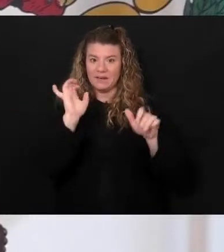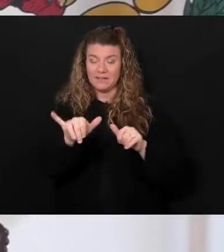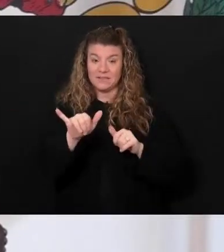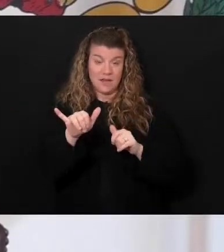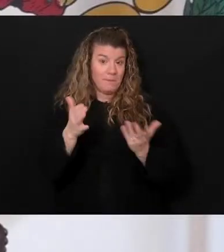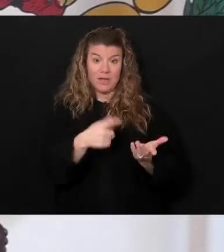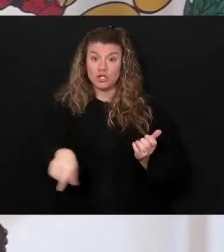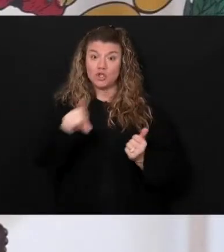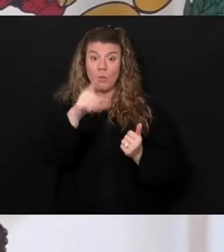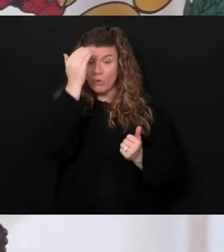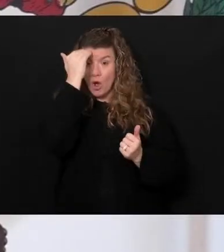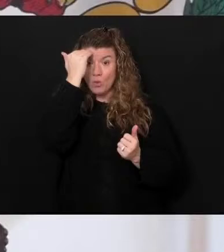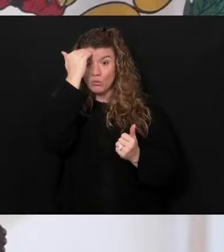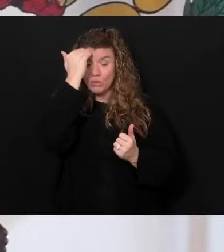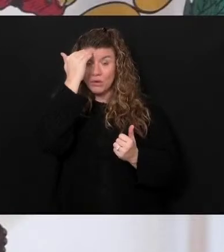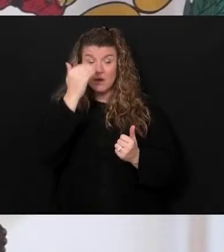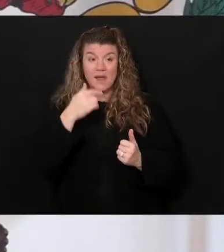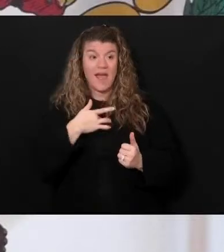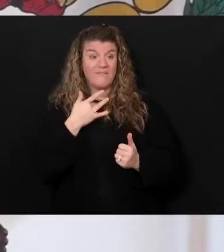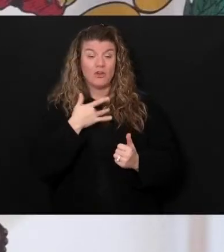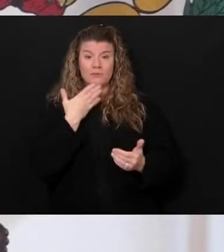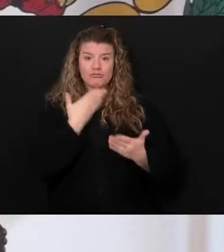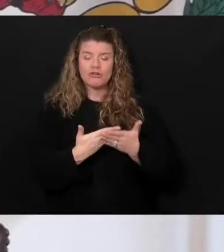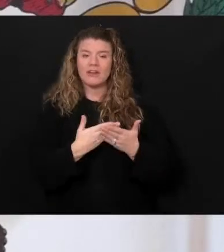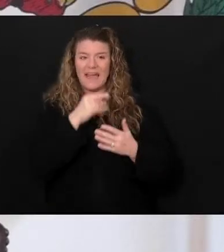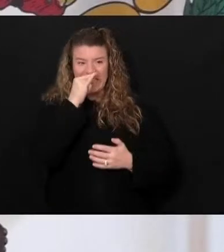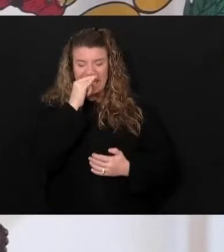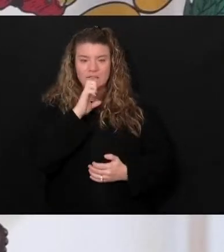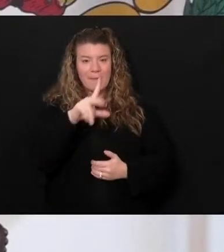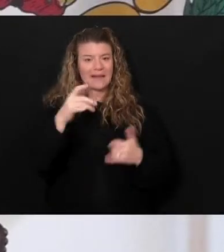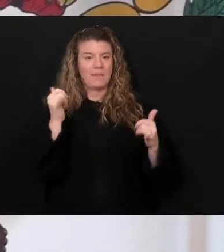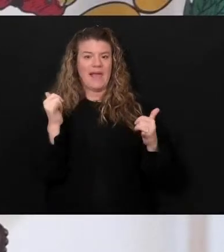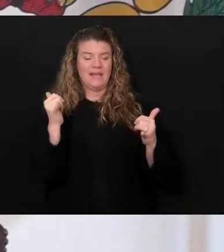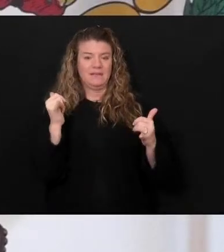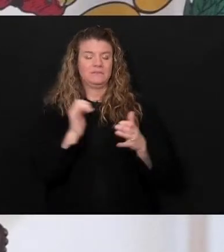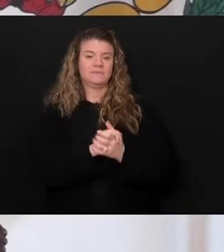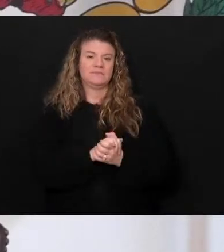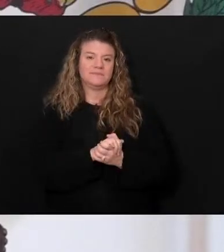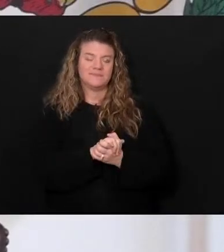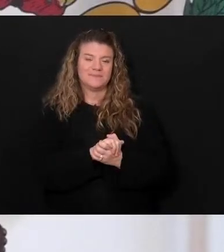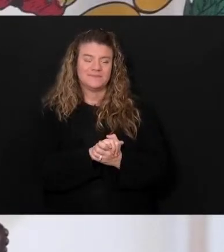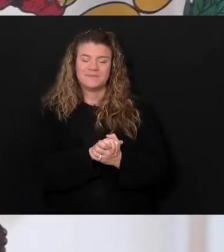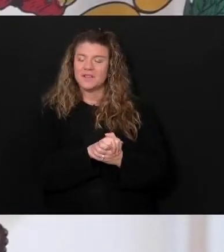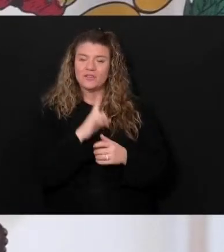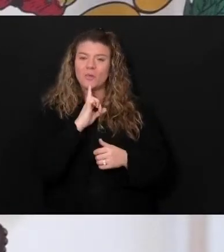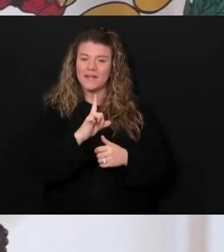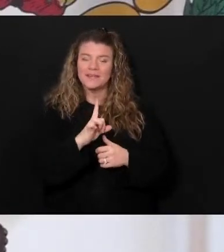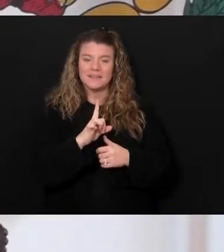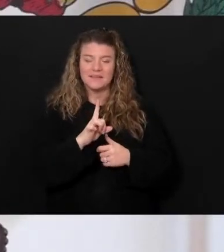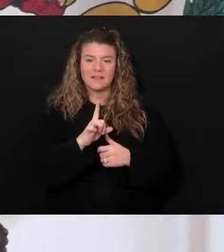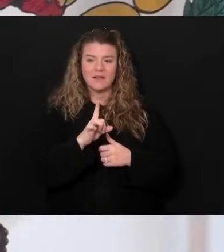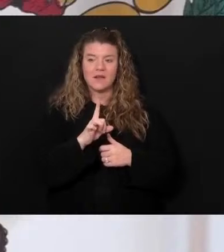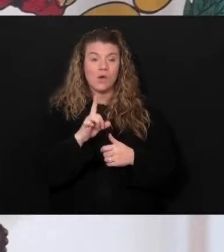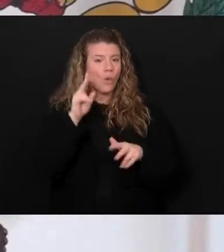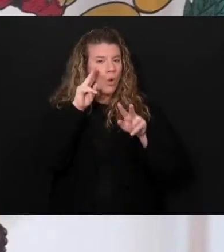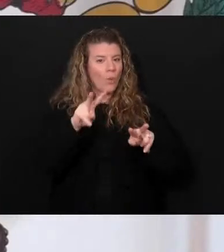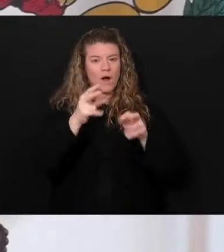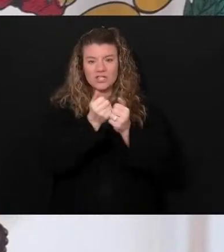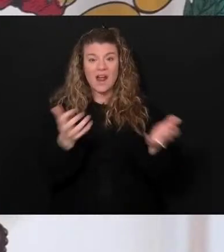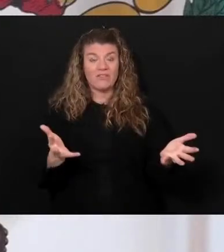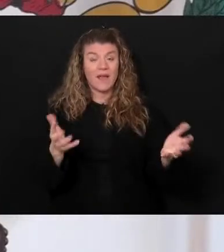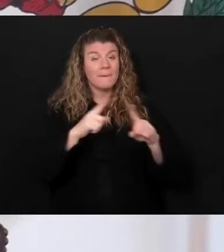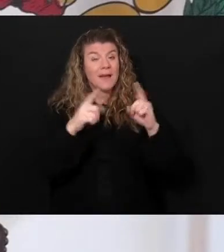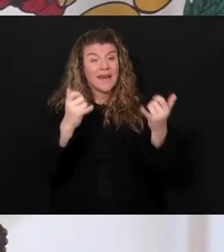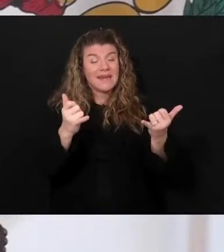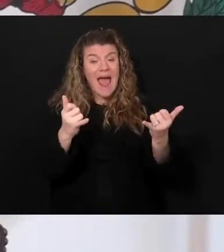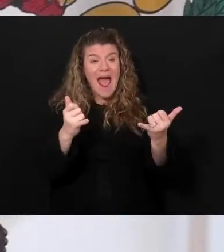gosh knows, I just think it'd be great to get our kids back to playing. So nevertheless, we're watching everything, but right